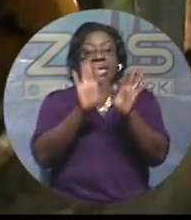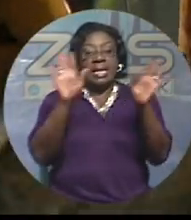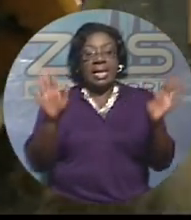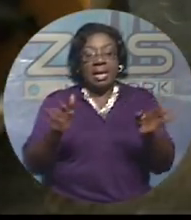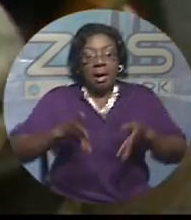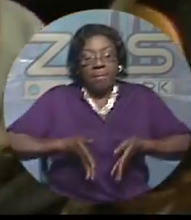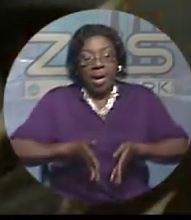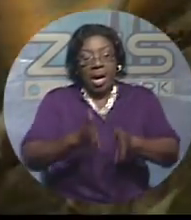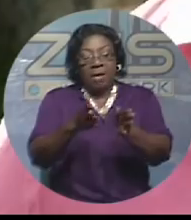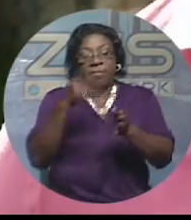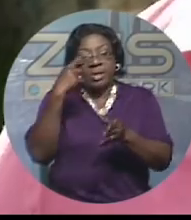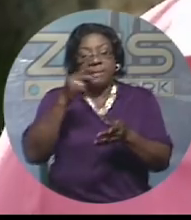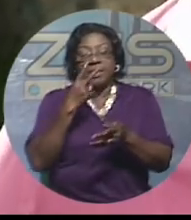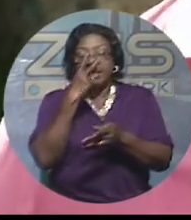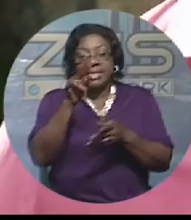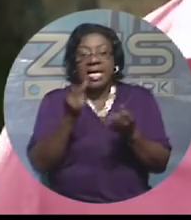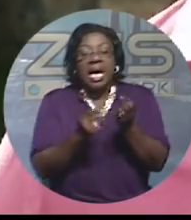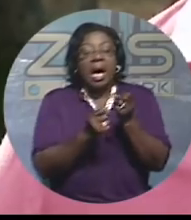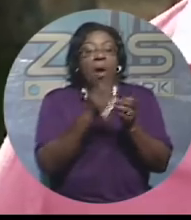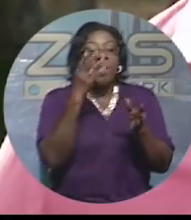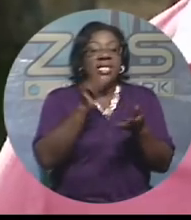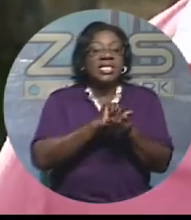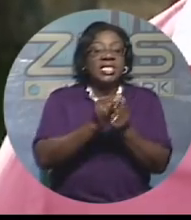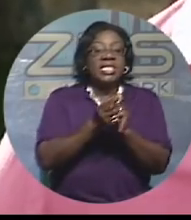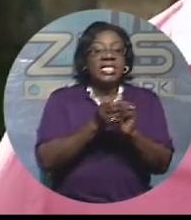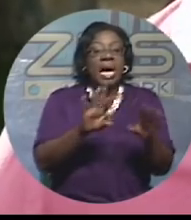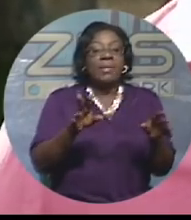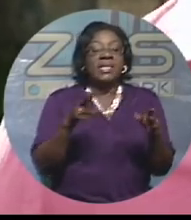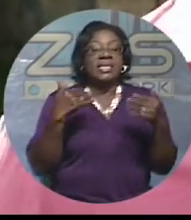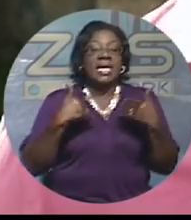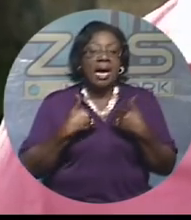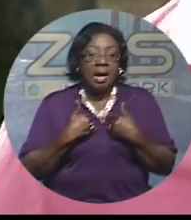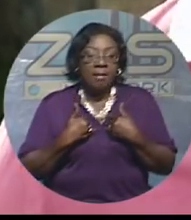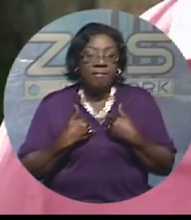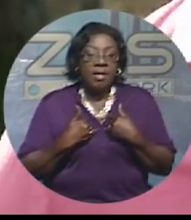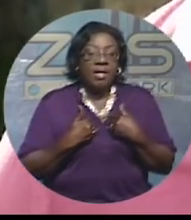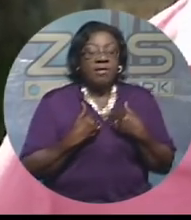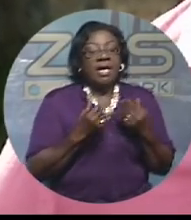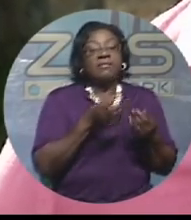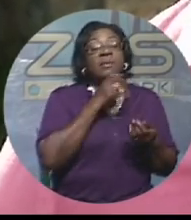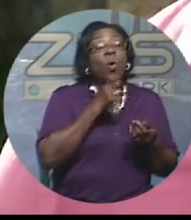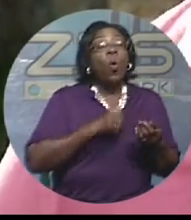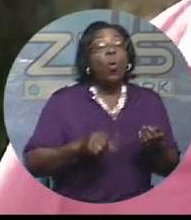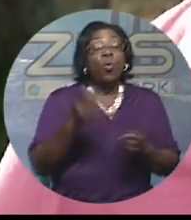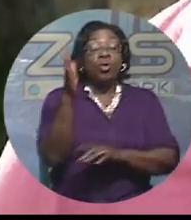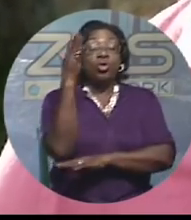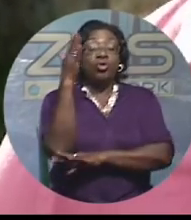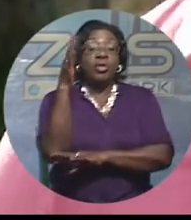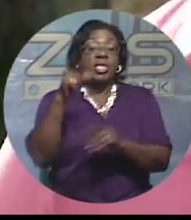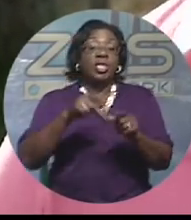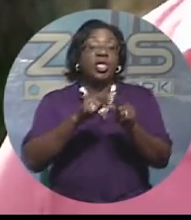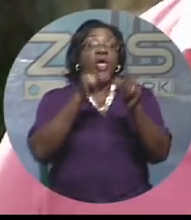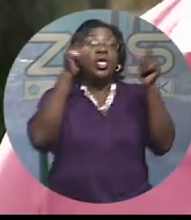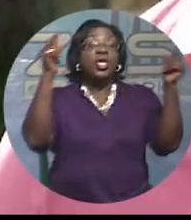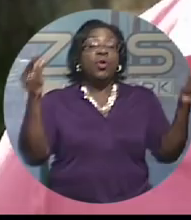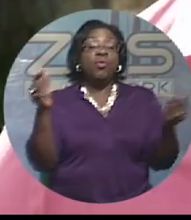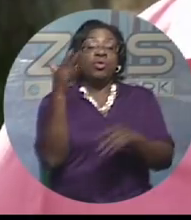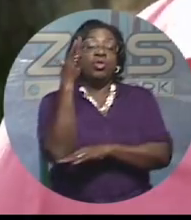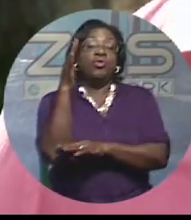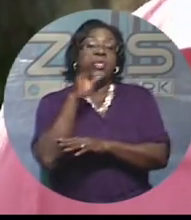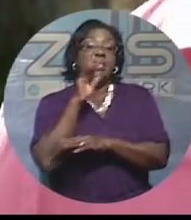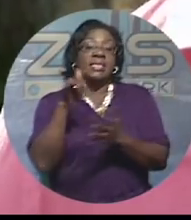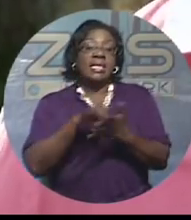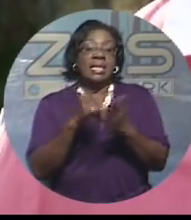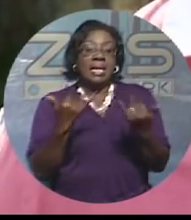the damage because it is a garden. We have a lot of trees that have been here for many, many years. Very huge trees that are down.